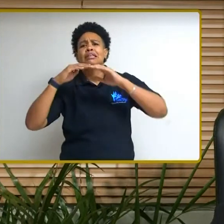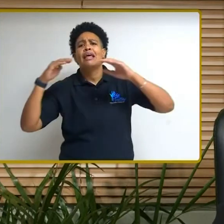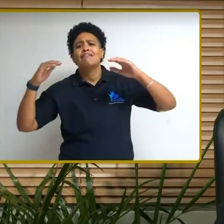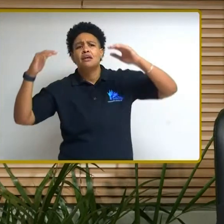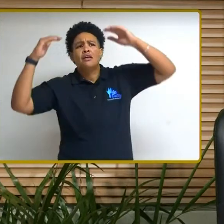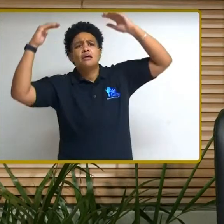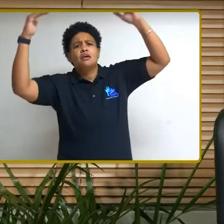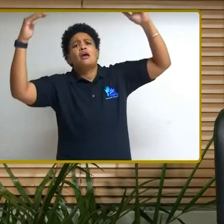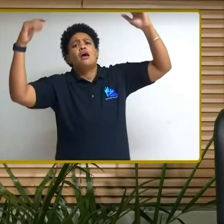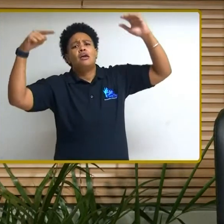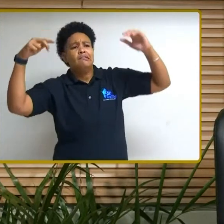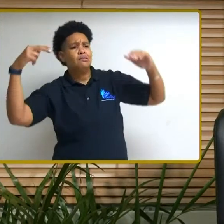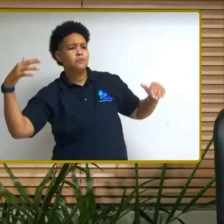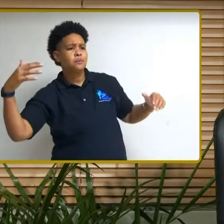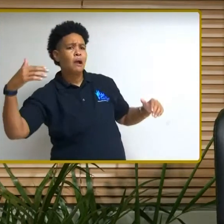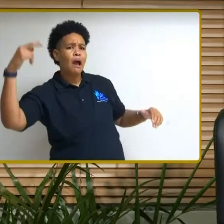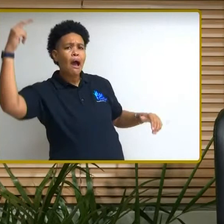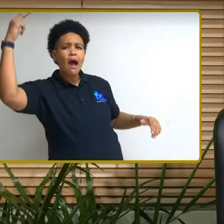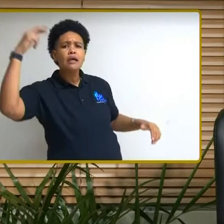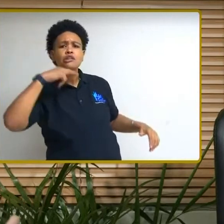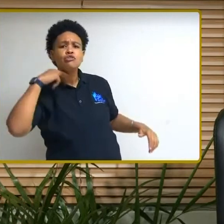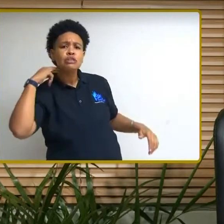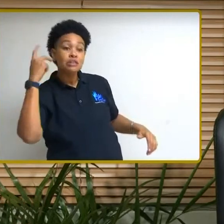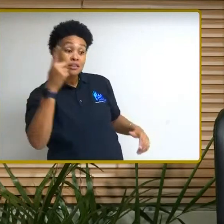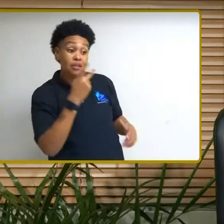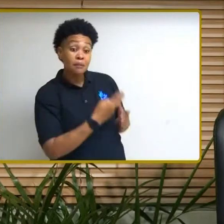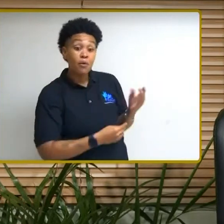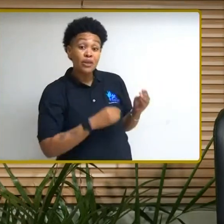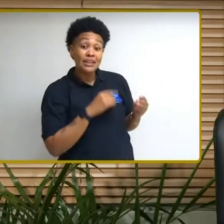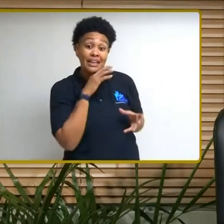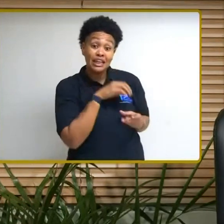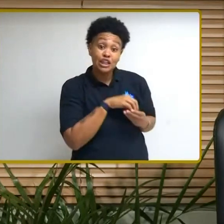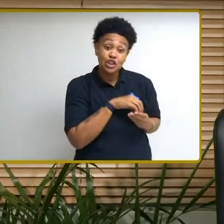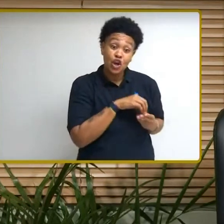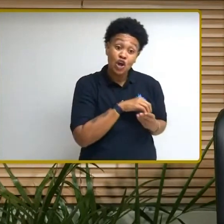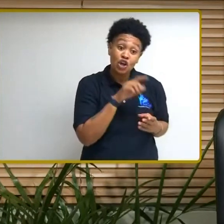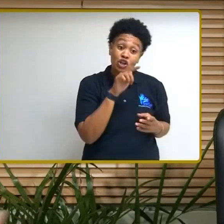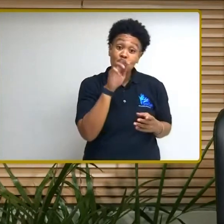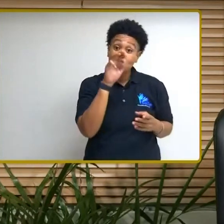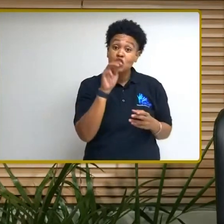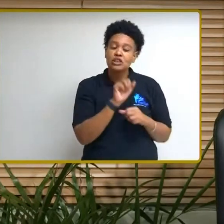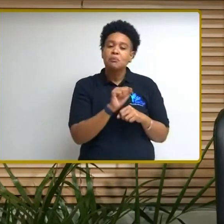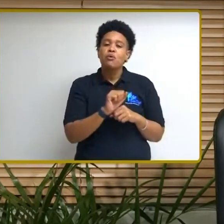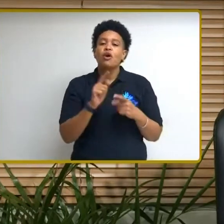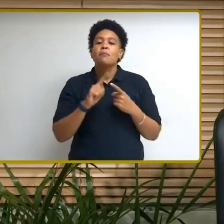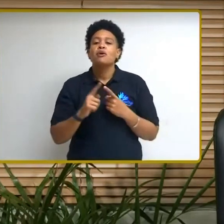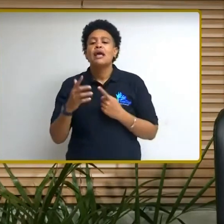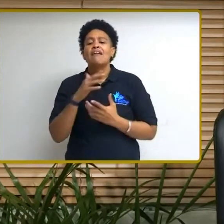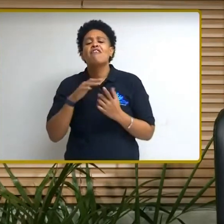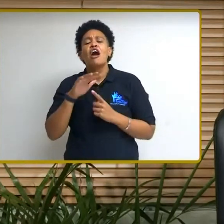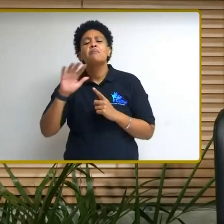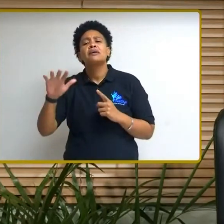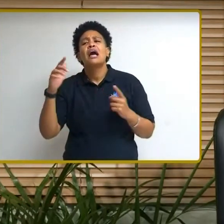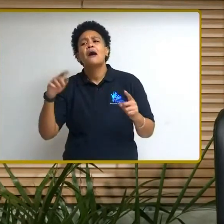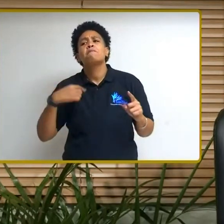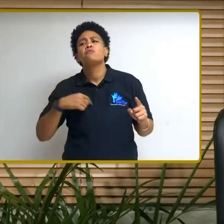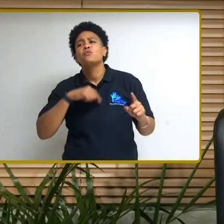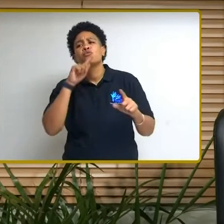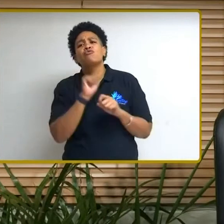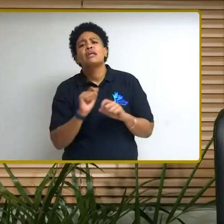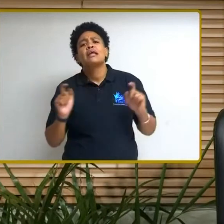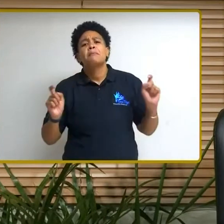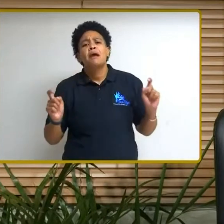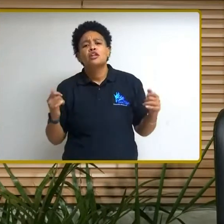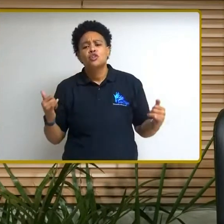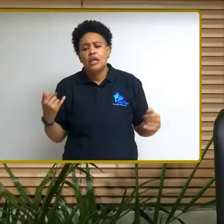that is higher than normal, both to the internal tourism worker but to the environment. And we have managed